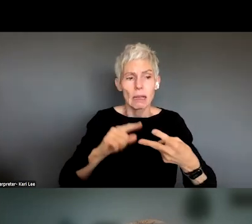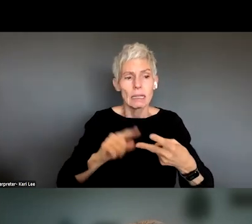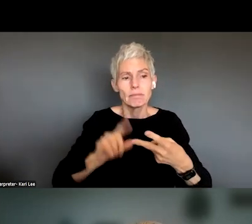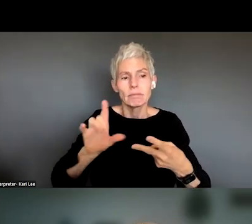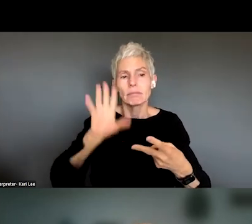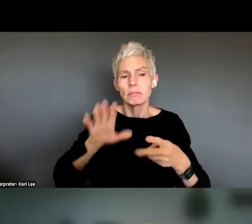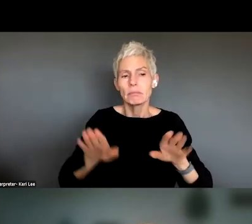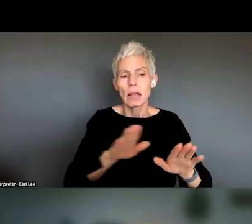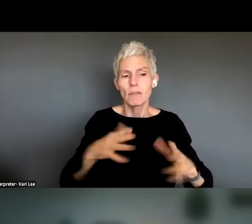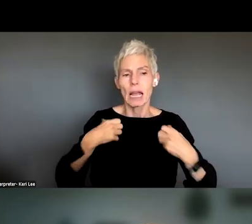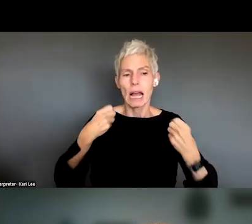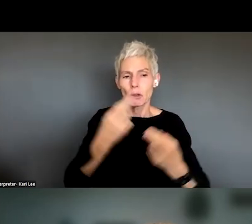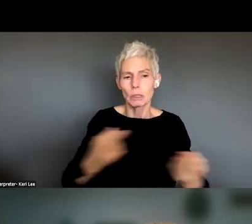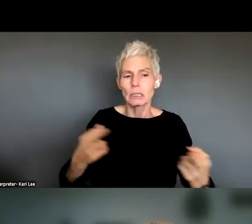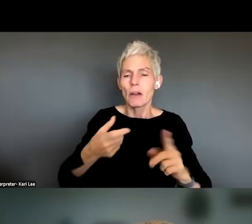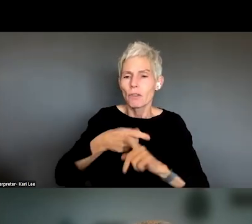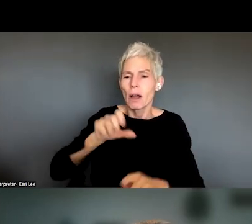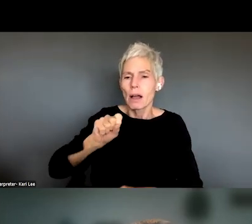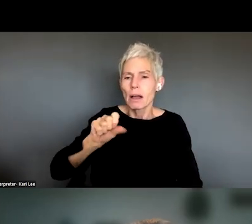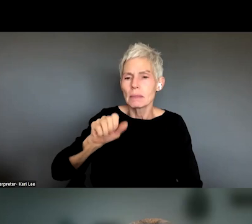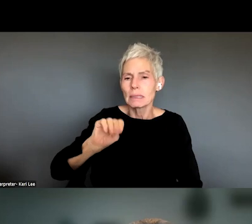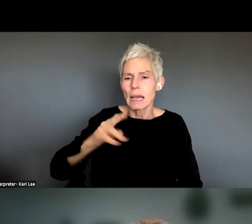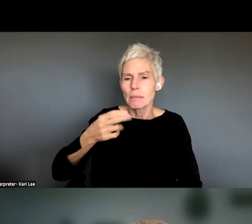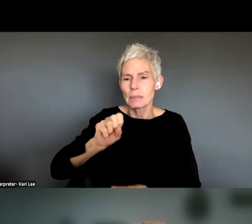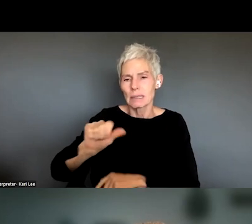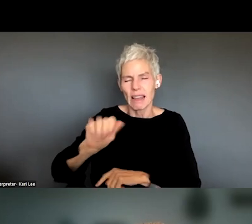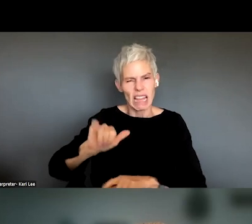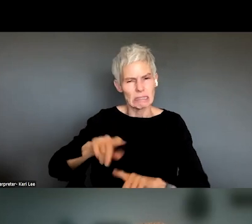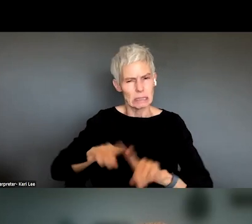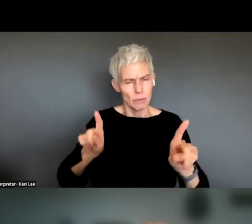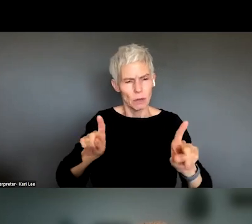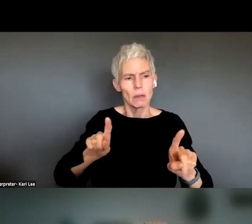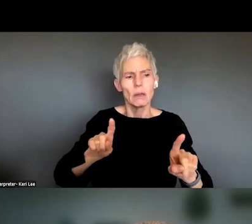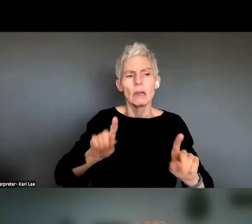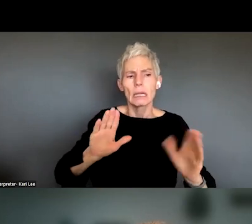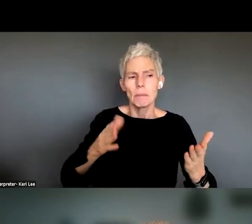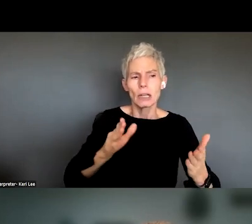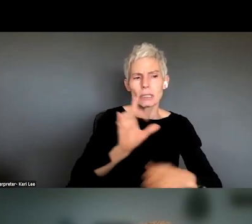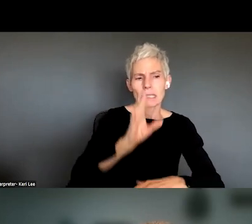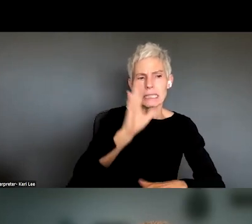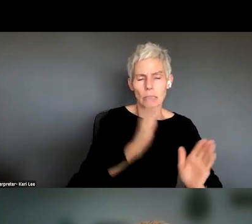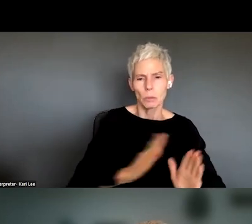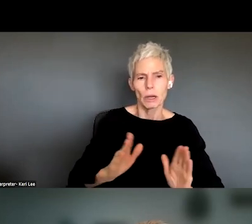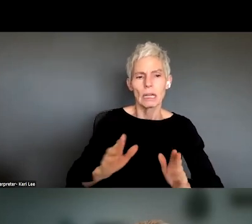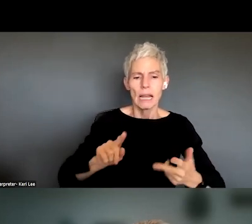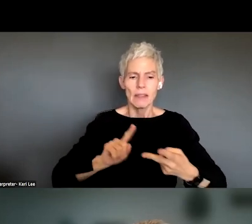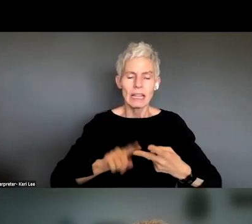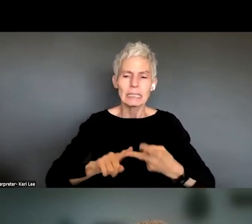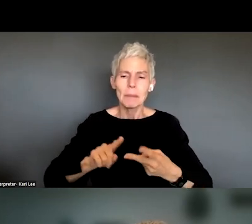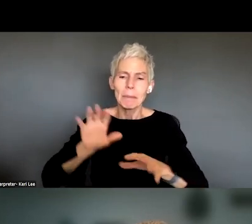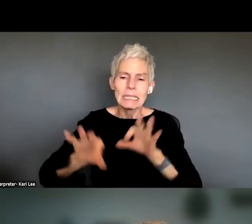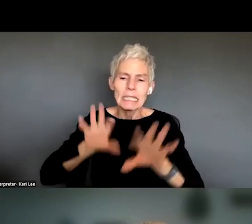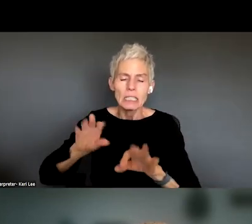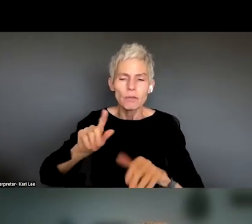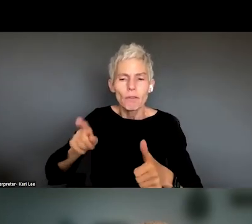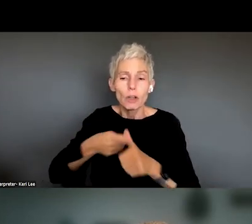behavioral health resources from SAMHSA, which is different than disaster preparedness. This is really tip sheets for first responders, for